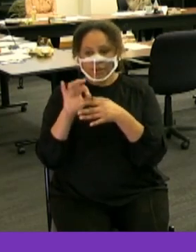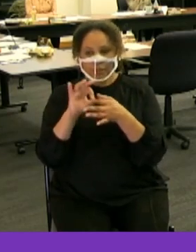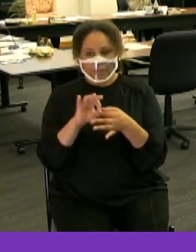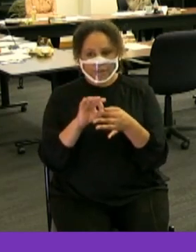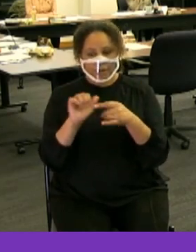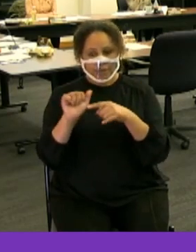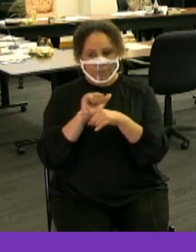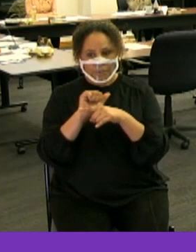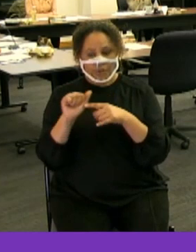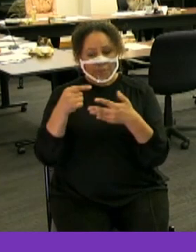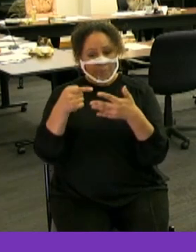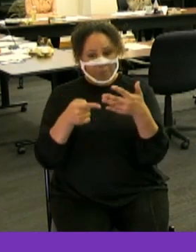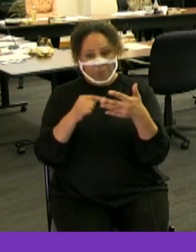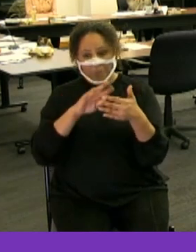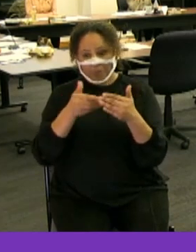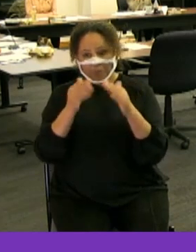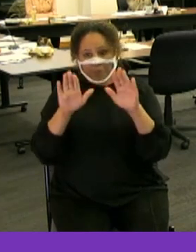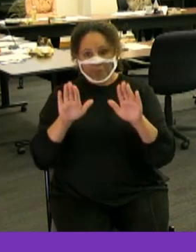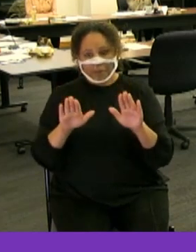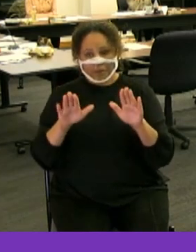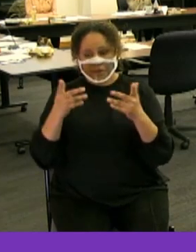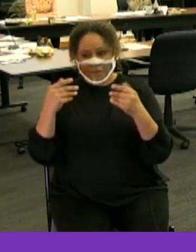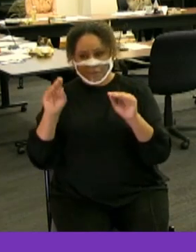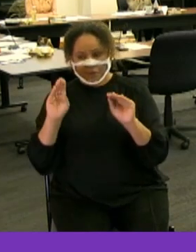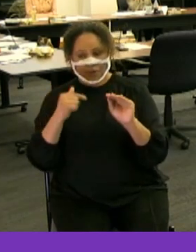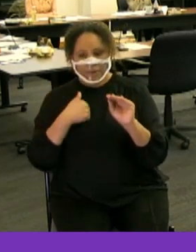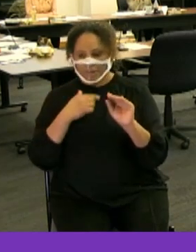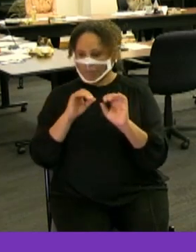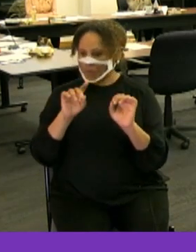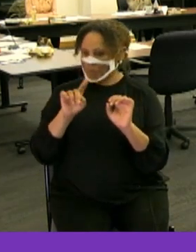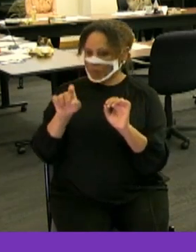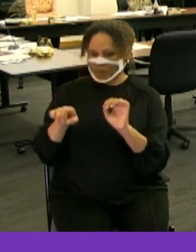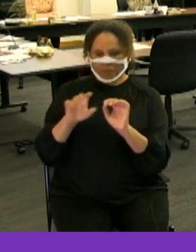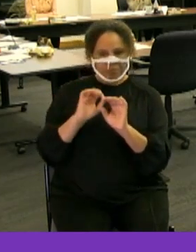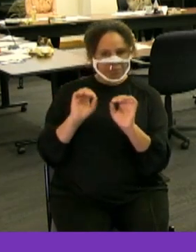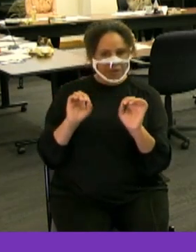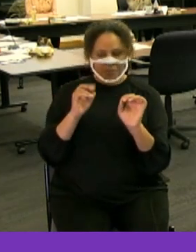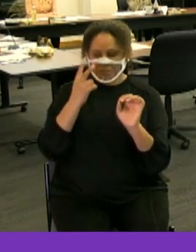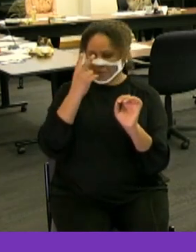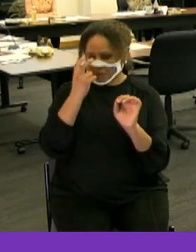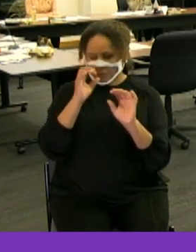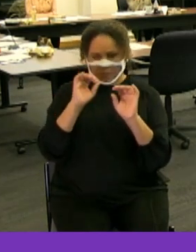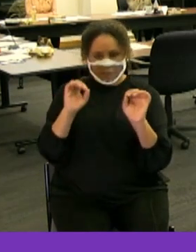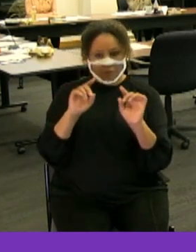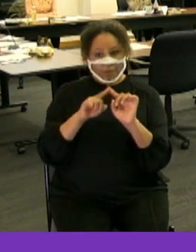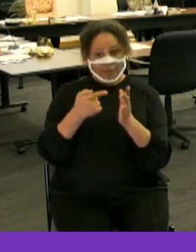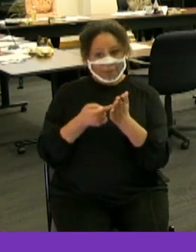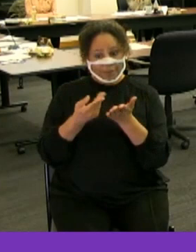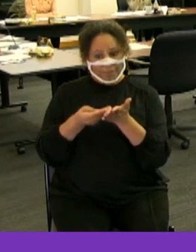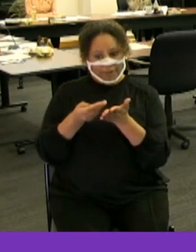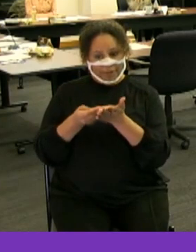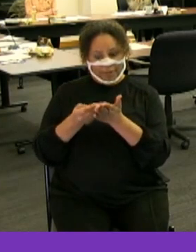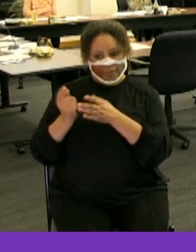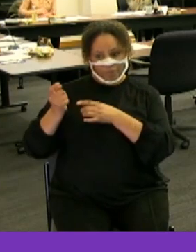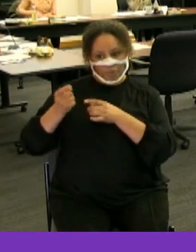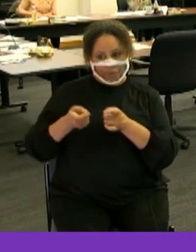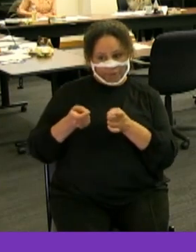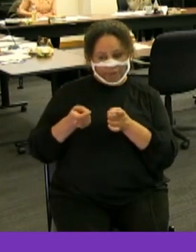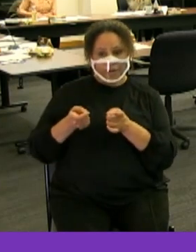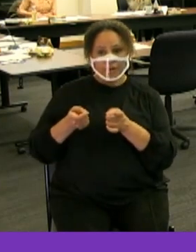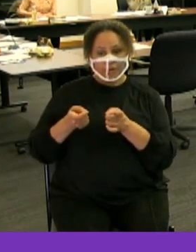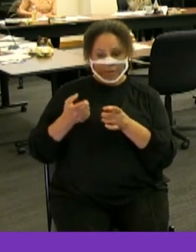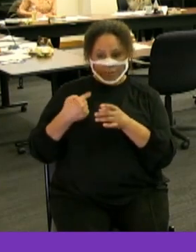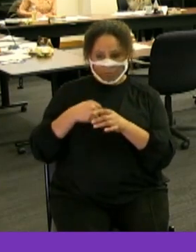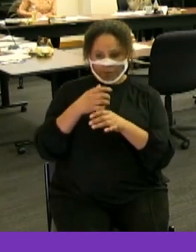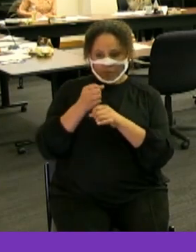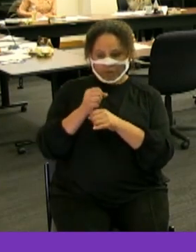excellent vendors, and I have no question with the vendors. But this is a grant that we receive, the WIOA grant,